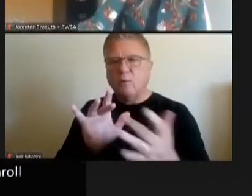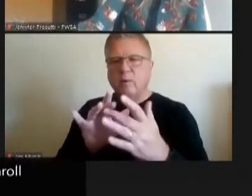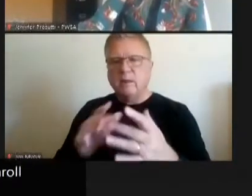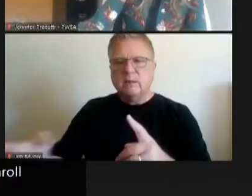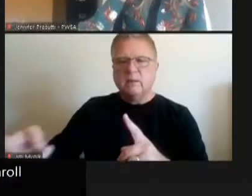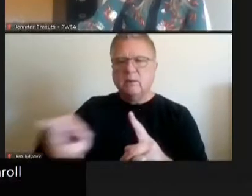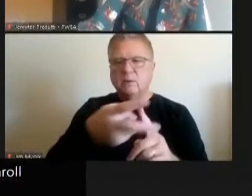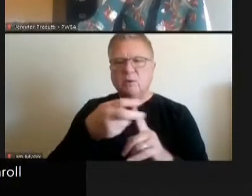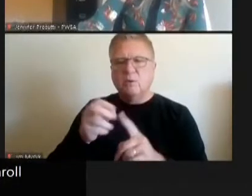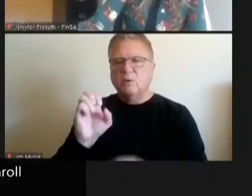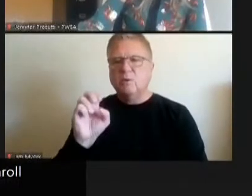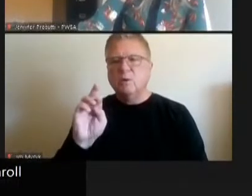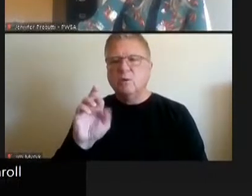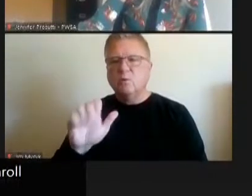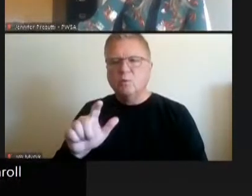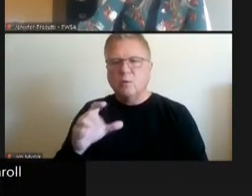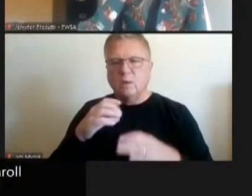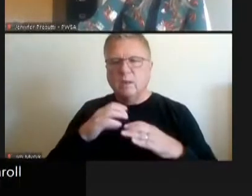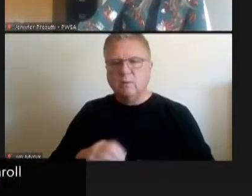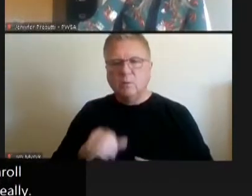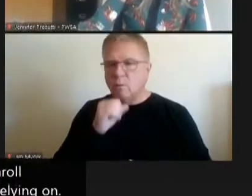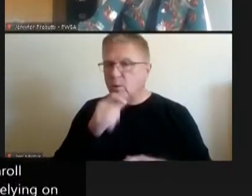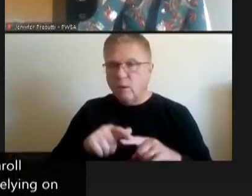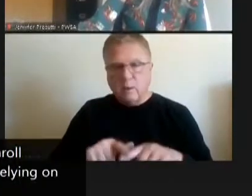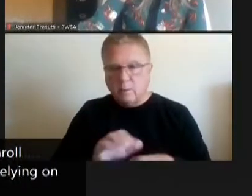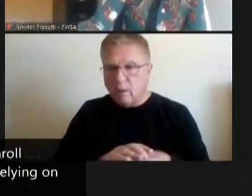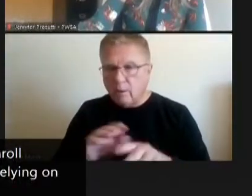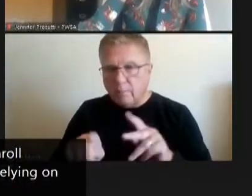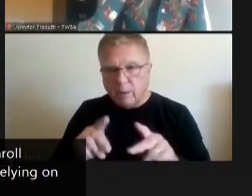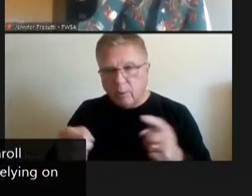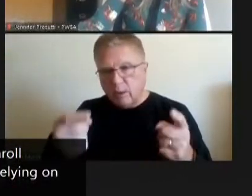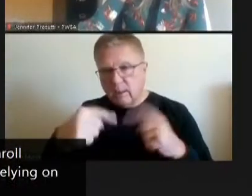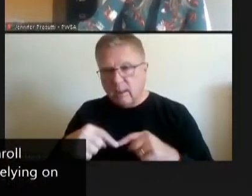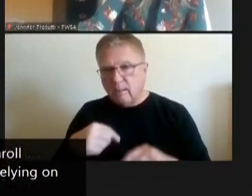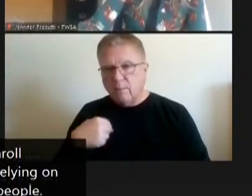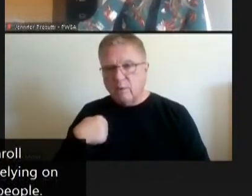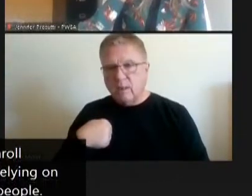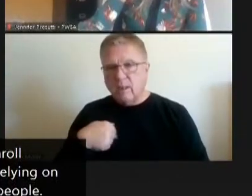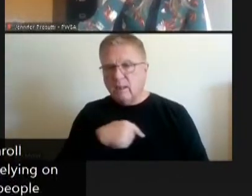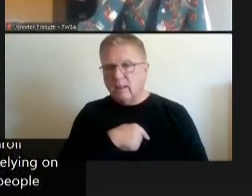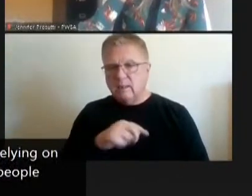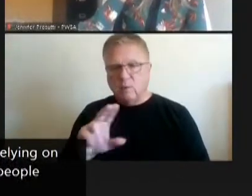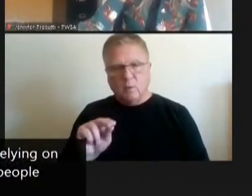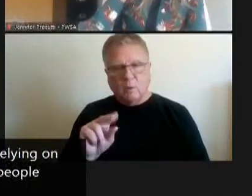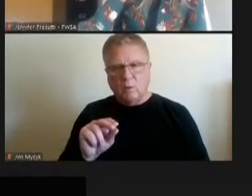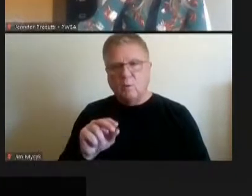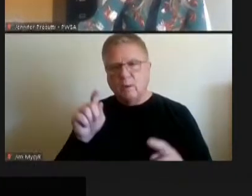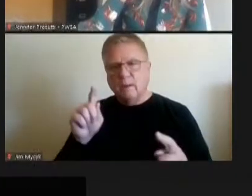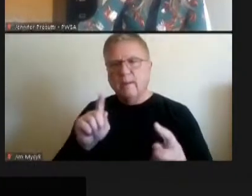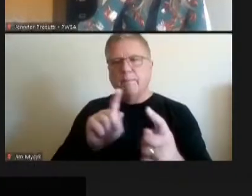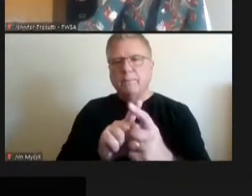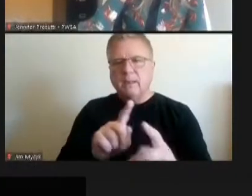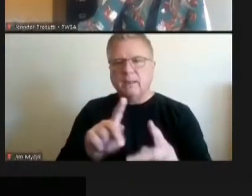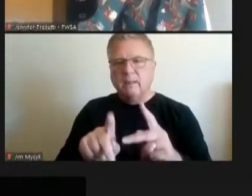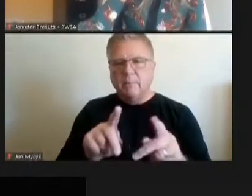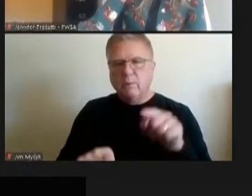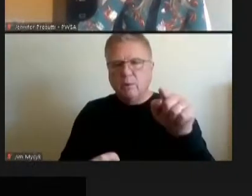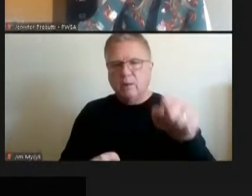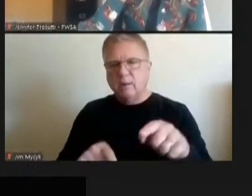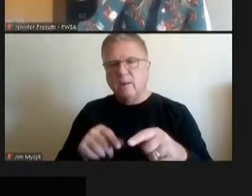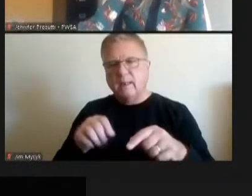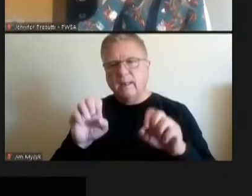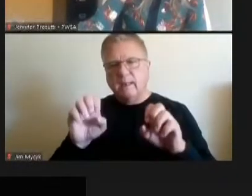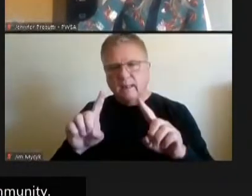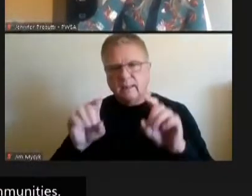So we're not relying on people to come to us. We're trying to meet people where they are. We're trying to educate stakeholders